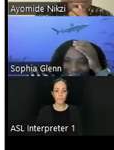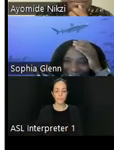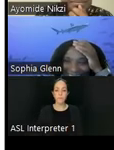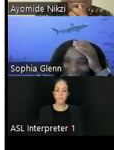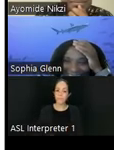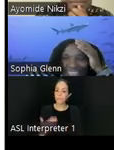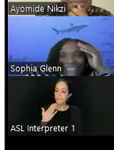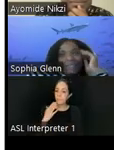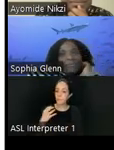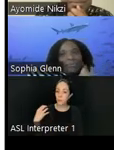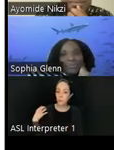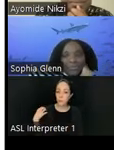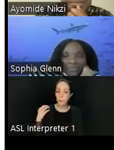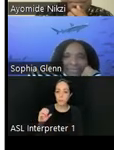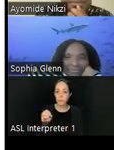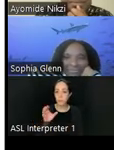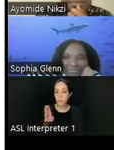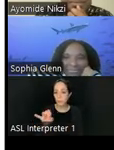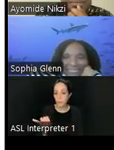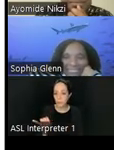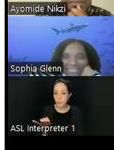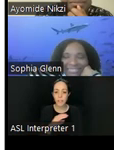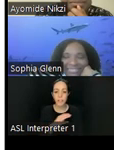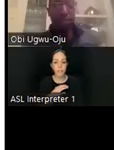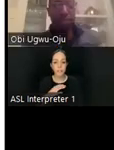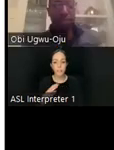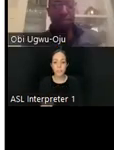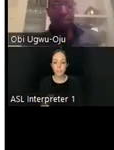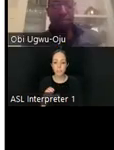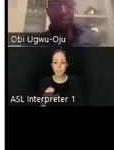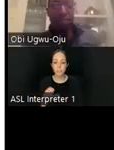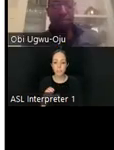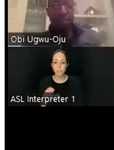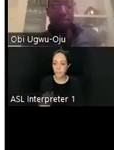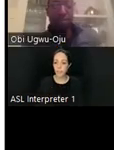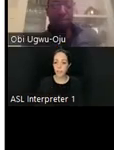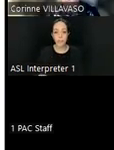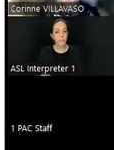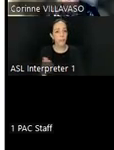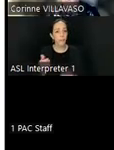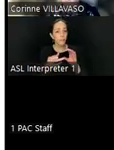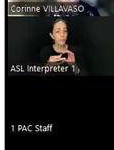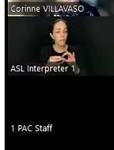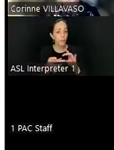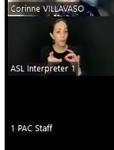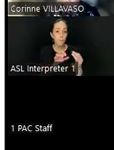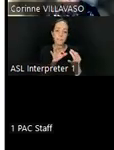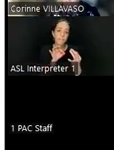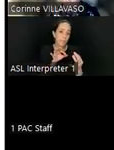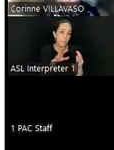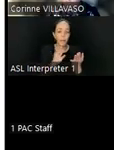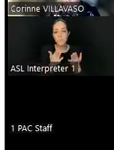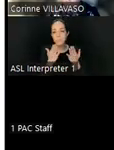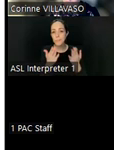Thank you, Co-Chair Obi and Commissioner Sophia. Do we have any other comments, feedback, suggestions,